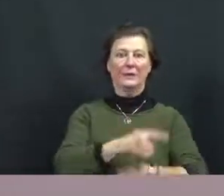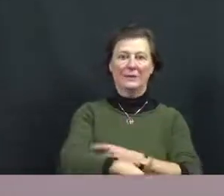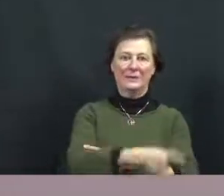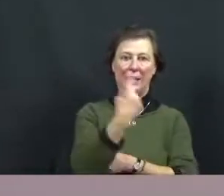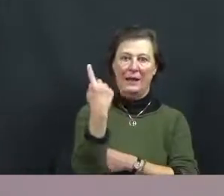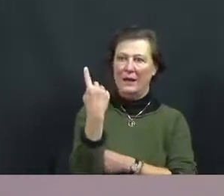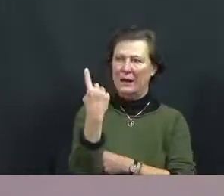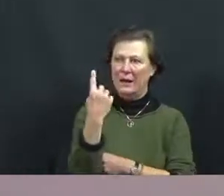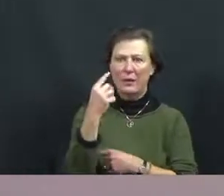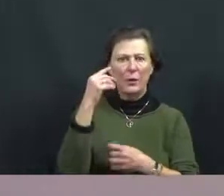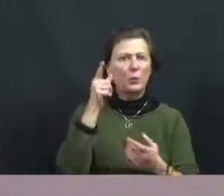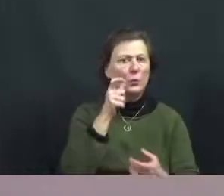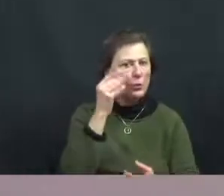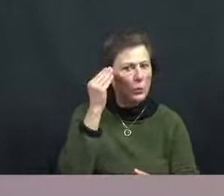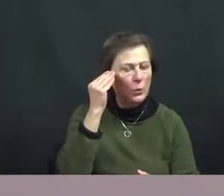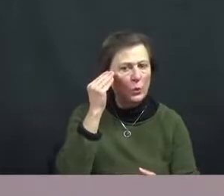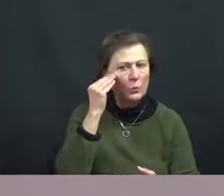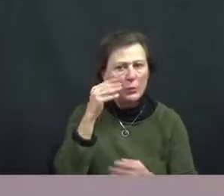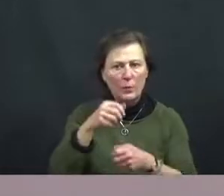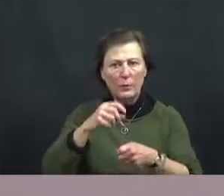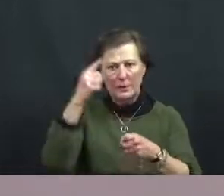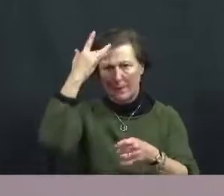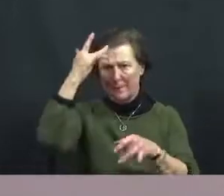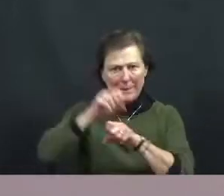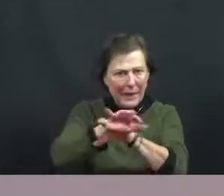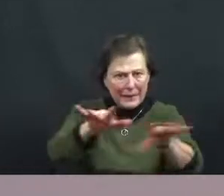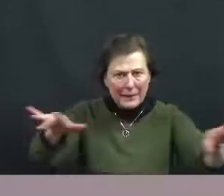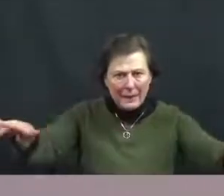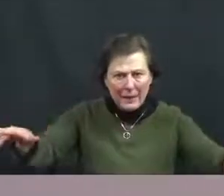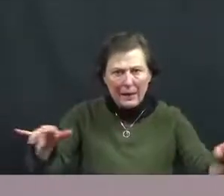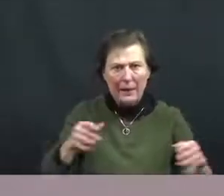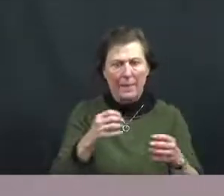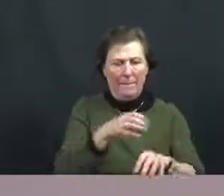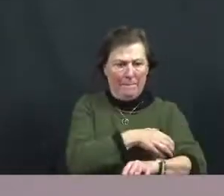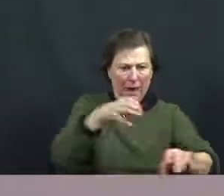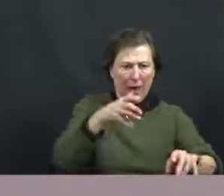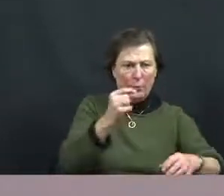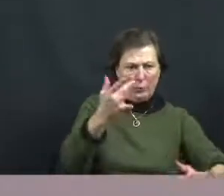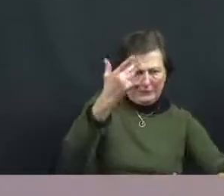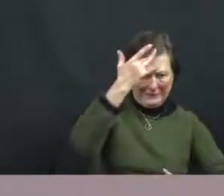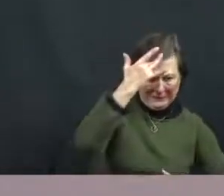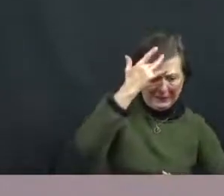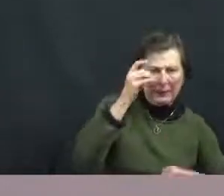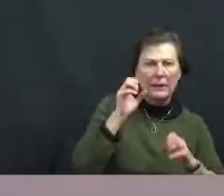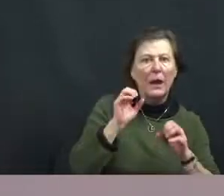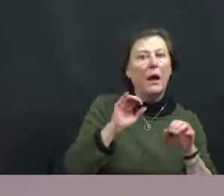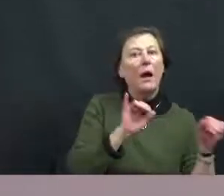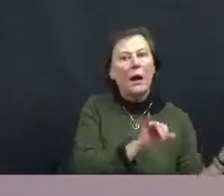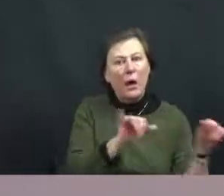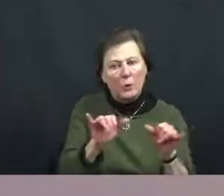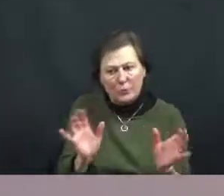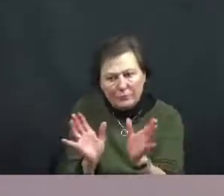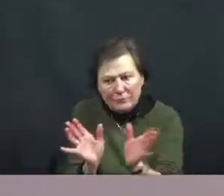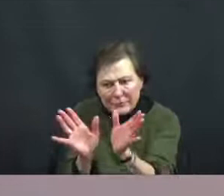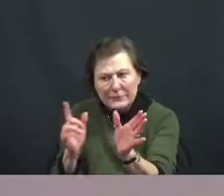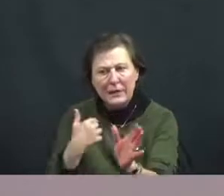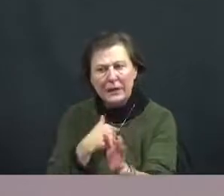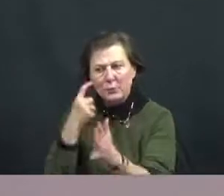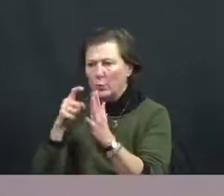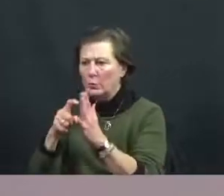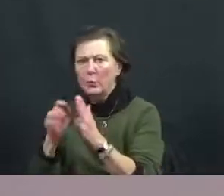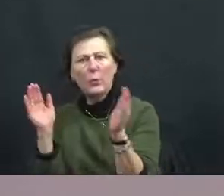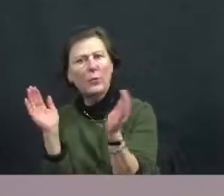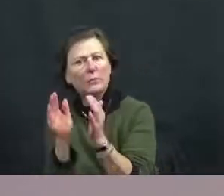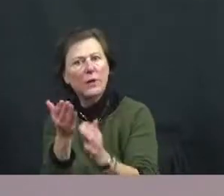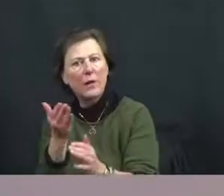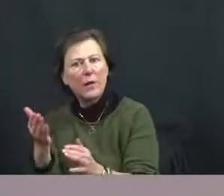to suffocate would also center us, nudge us to notice little things, a shadow,